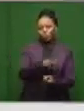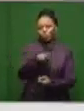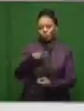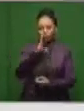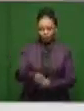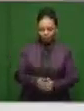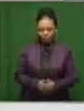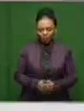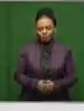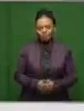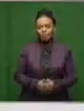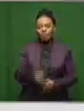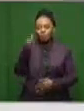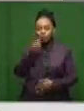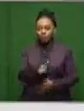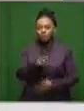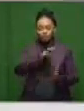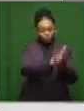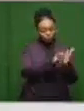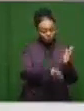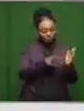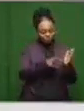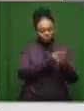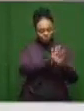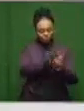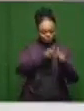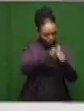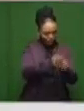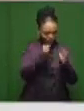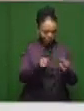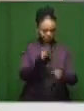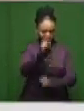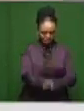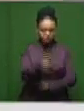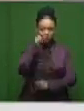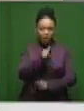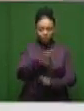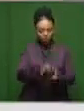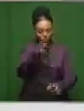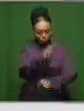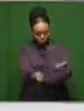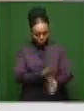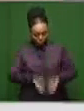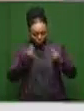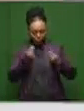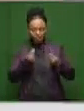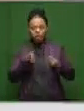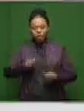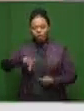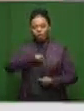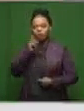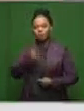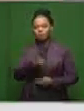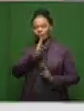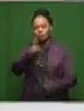and when vaccines do become available i think uh people need to to respond to them positively in order for us to reduce the